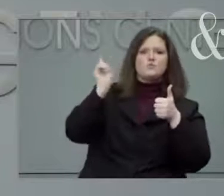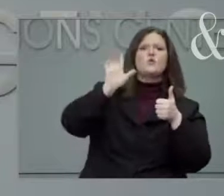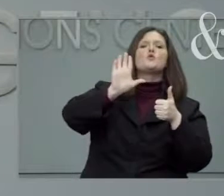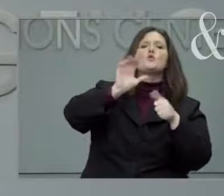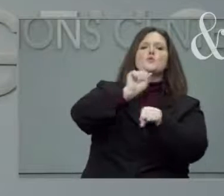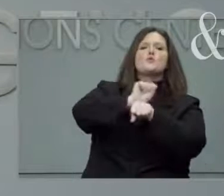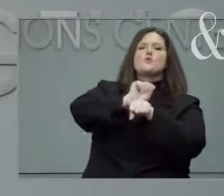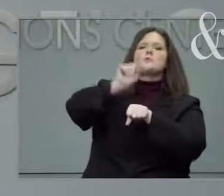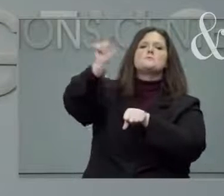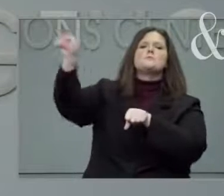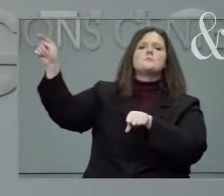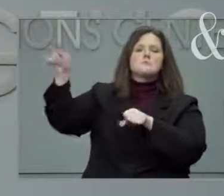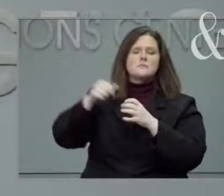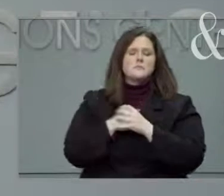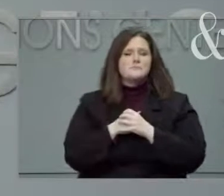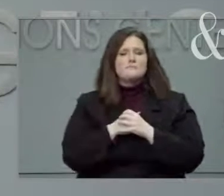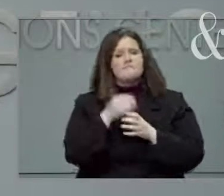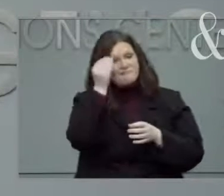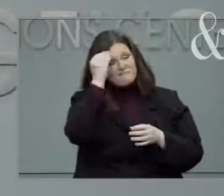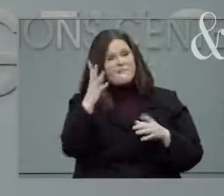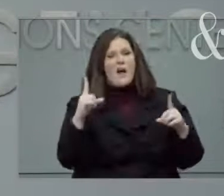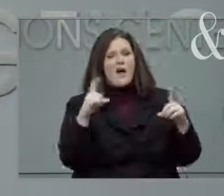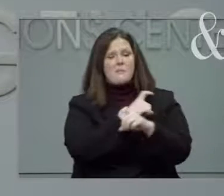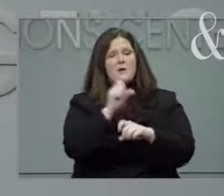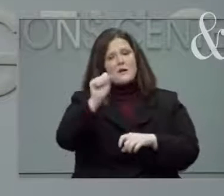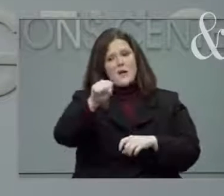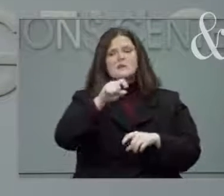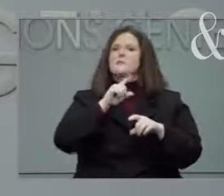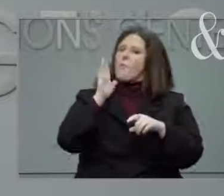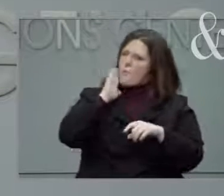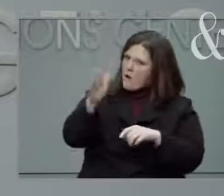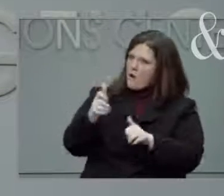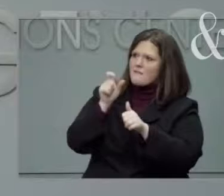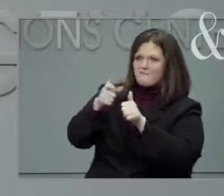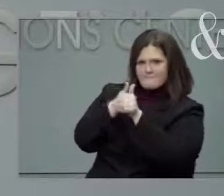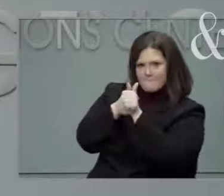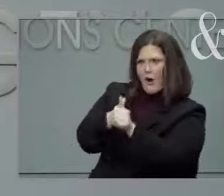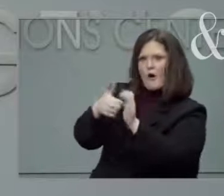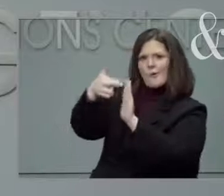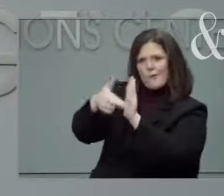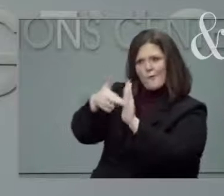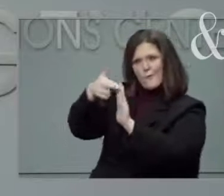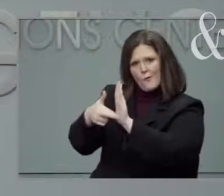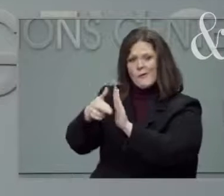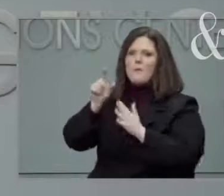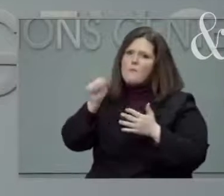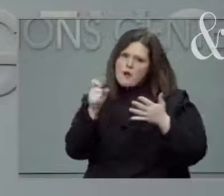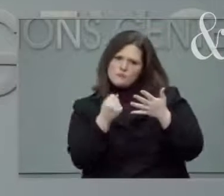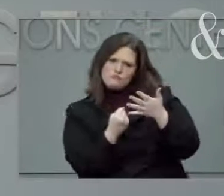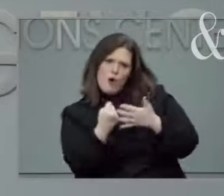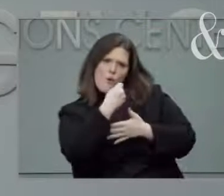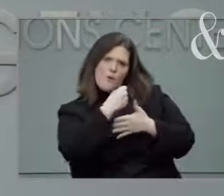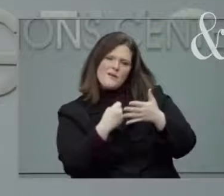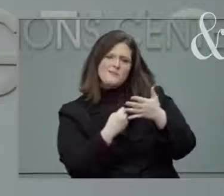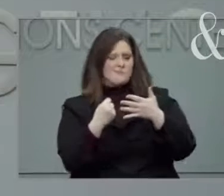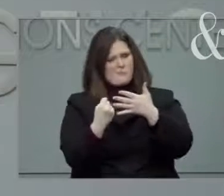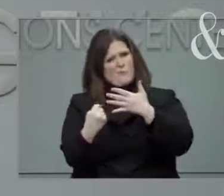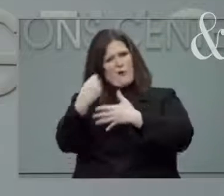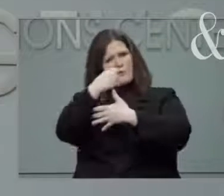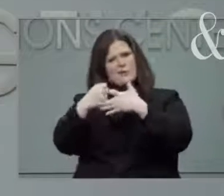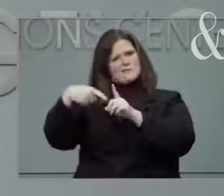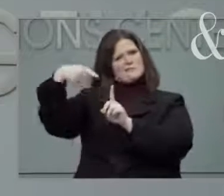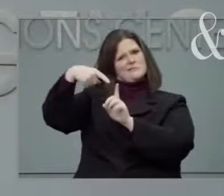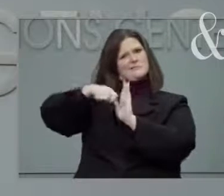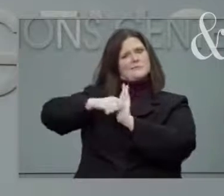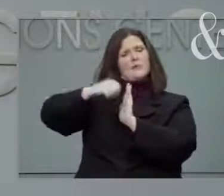these prioritizations. Everyone will get a shot, but we have to use these prioritizations given that the low supply that we have.